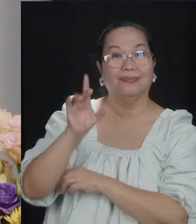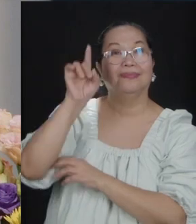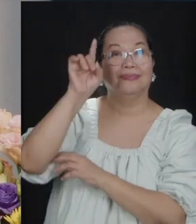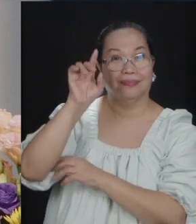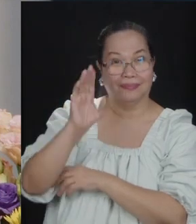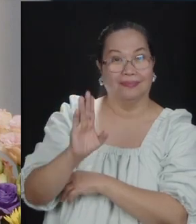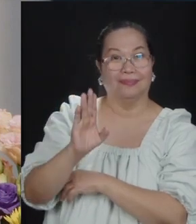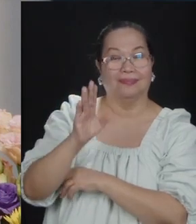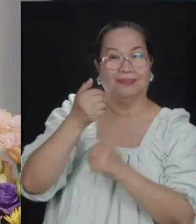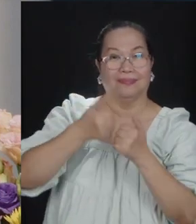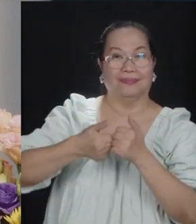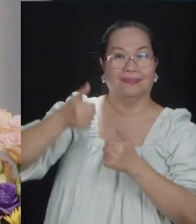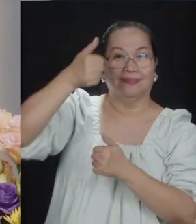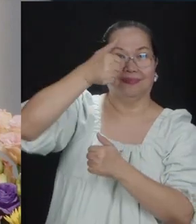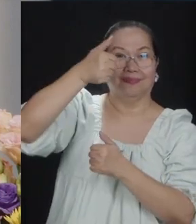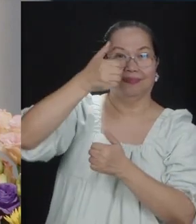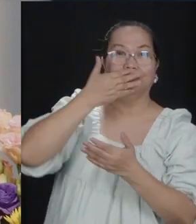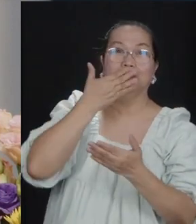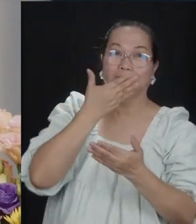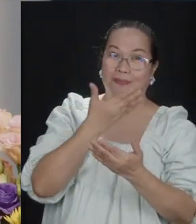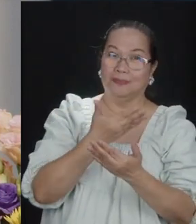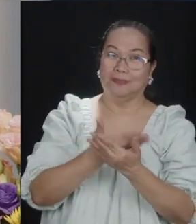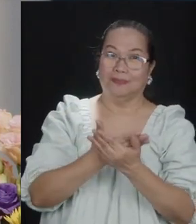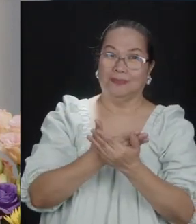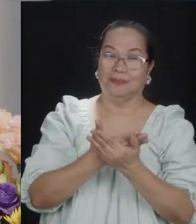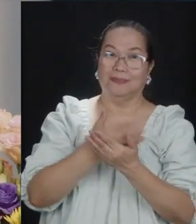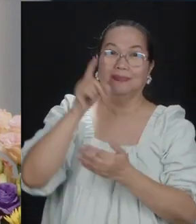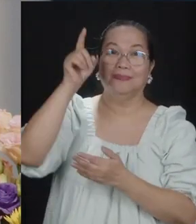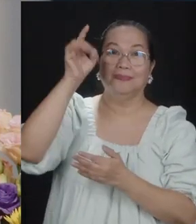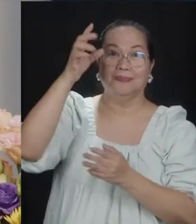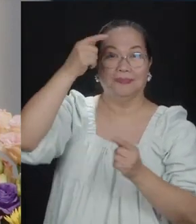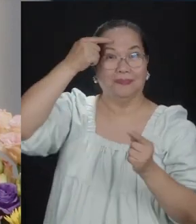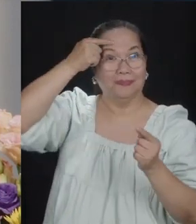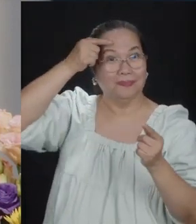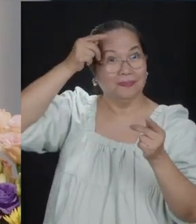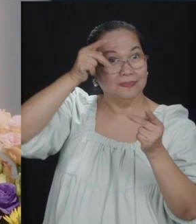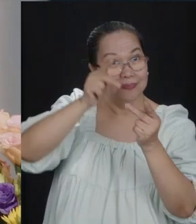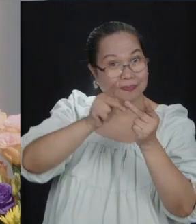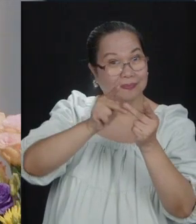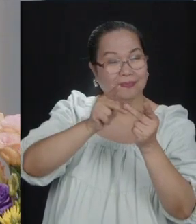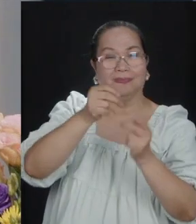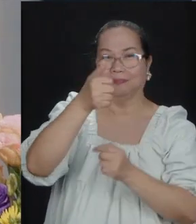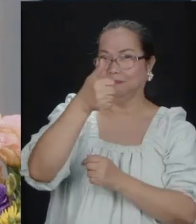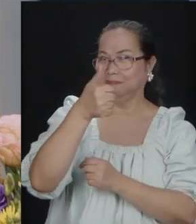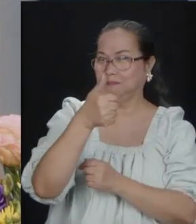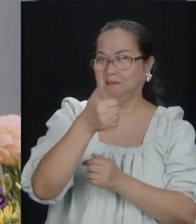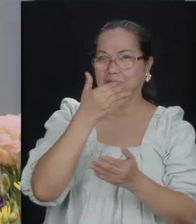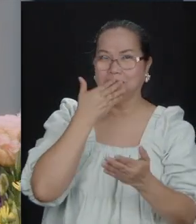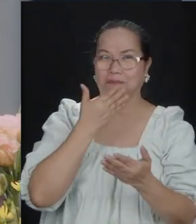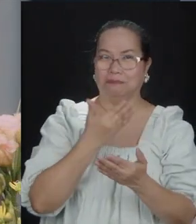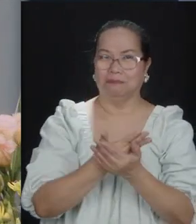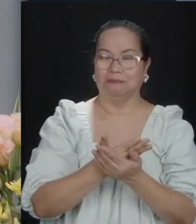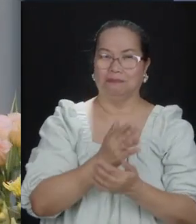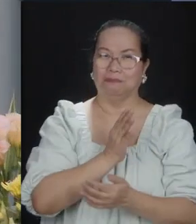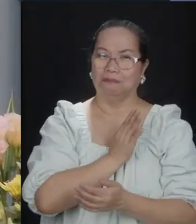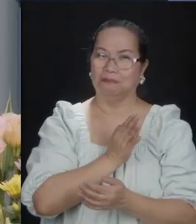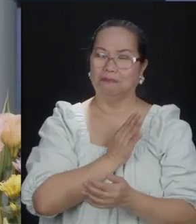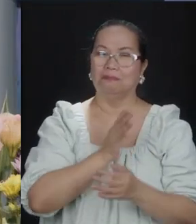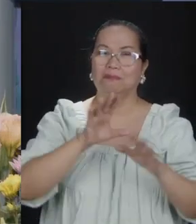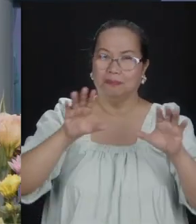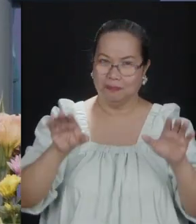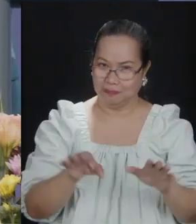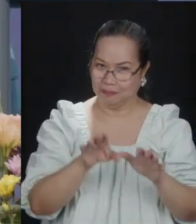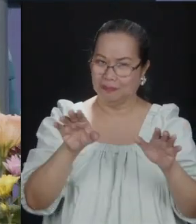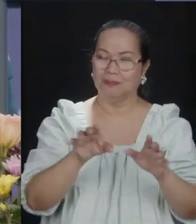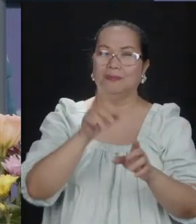God is sovereign and he is good. His intentions are good and he always does what